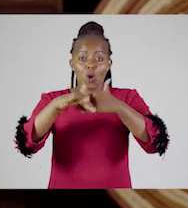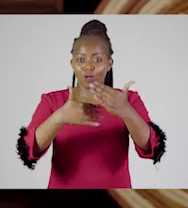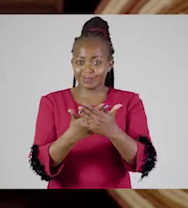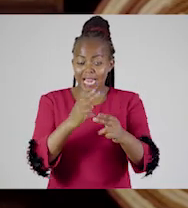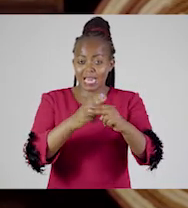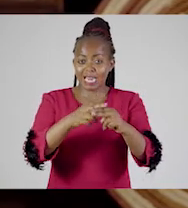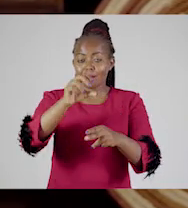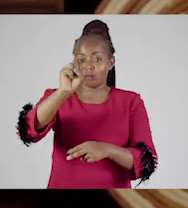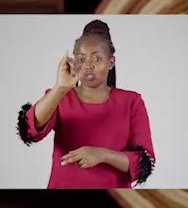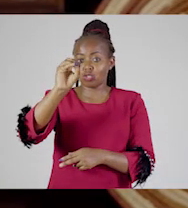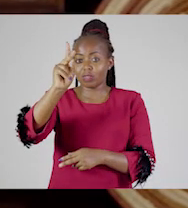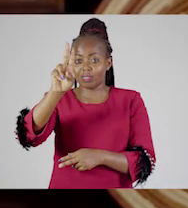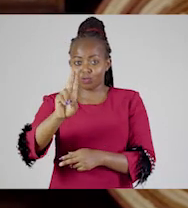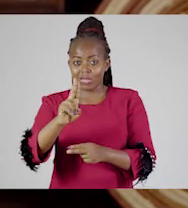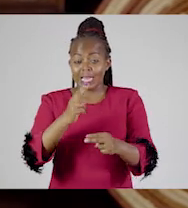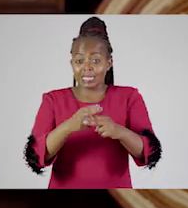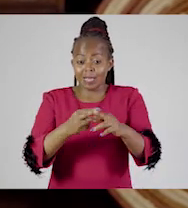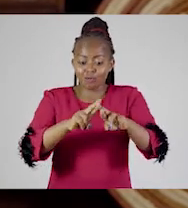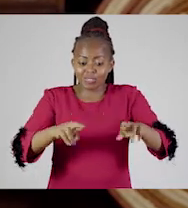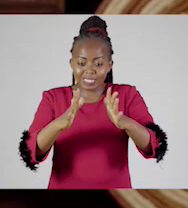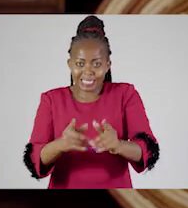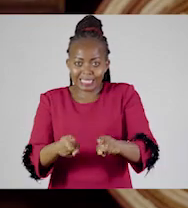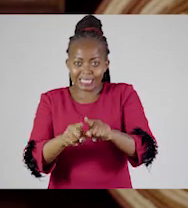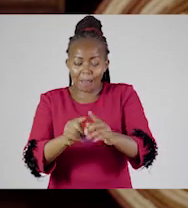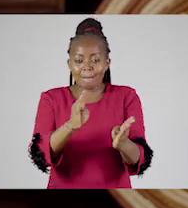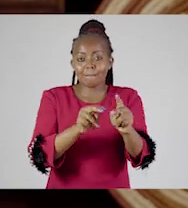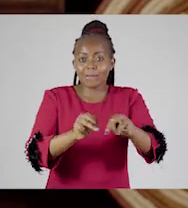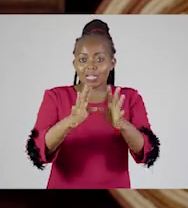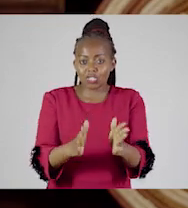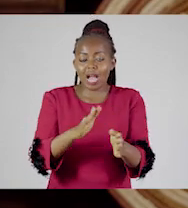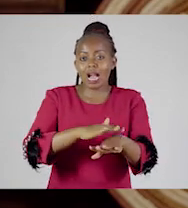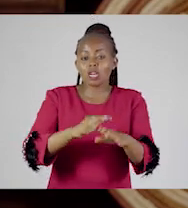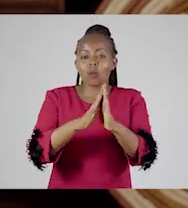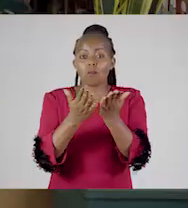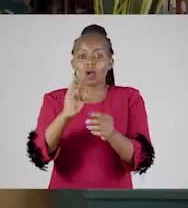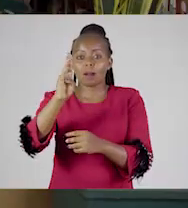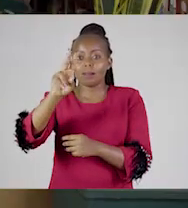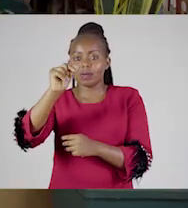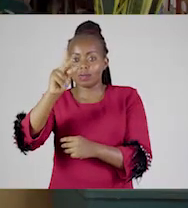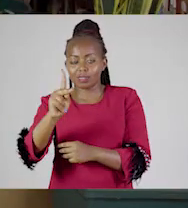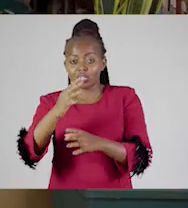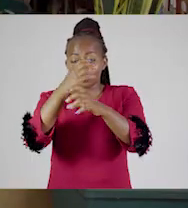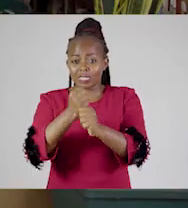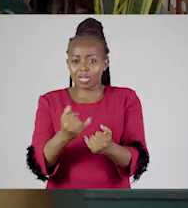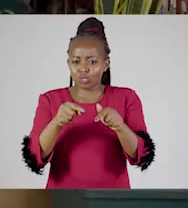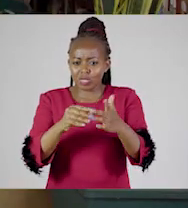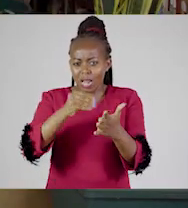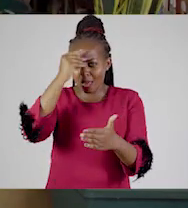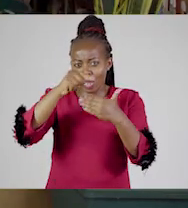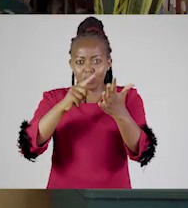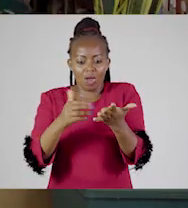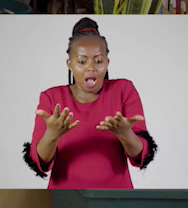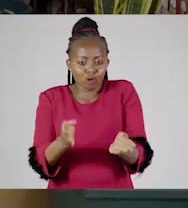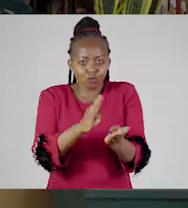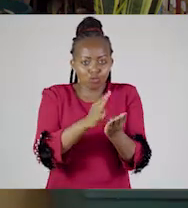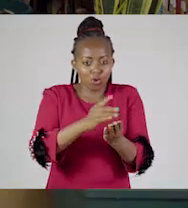Hello everyone, my name is Chao Mutonga and I am the Research and Inventory Manager at Bookbank Trust. Today's tutorial will teach us how to digitize